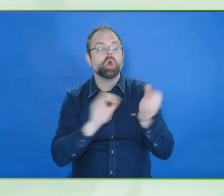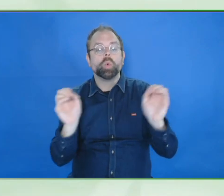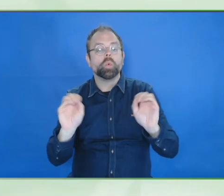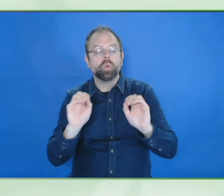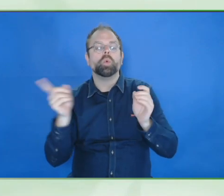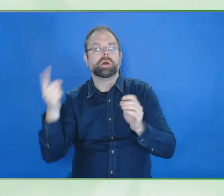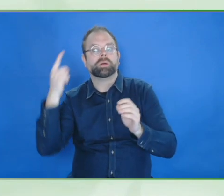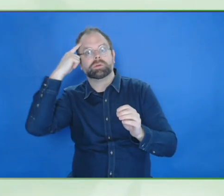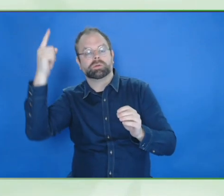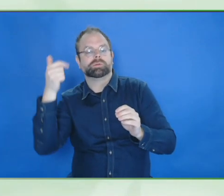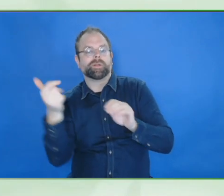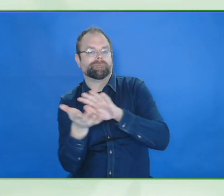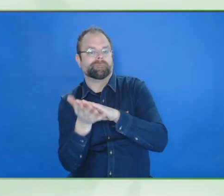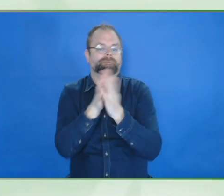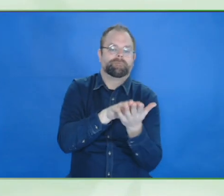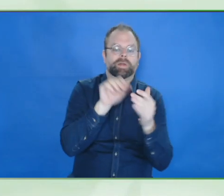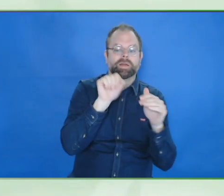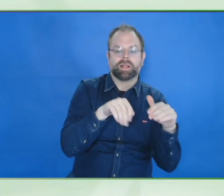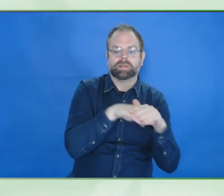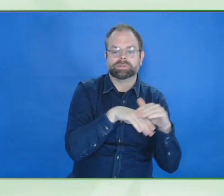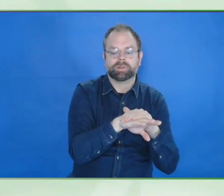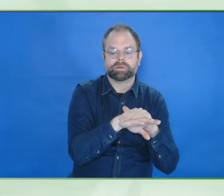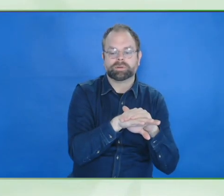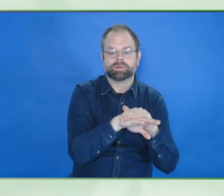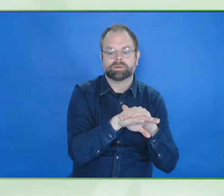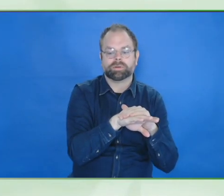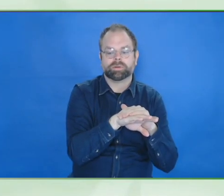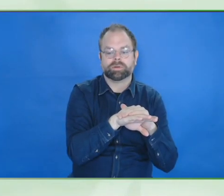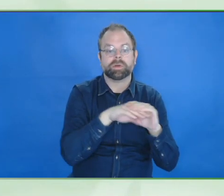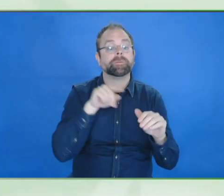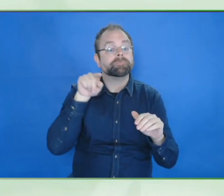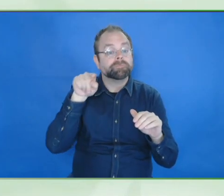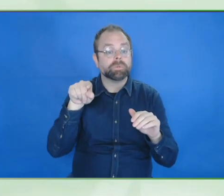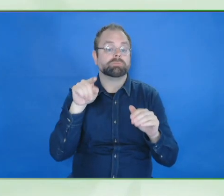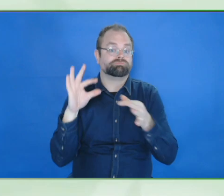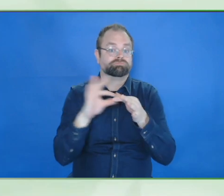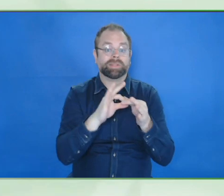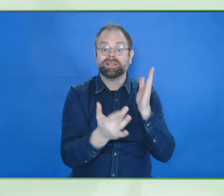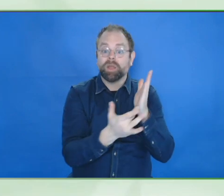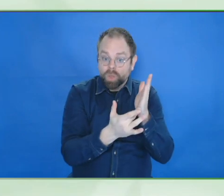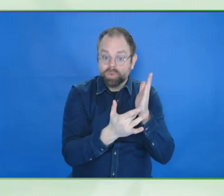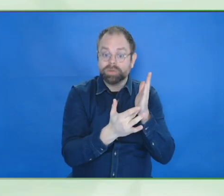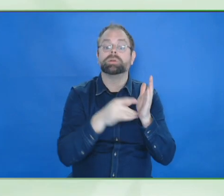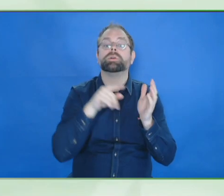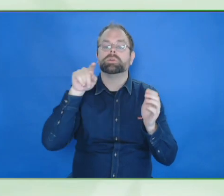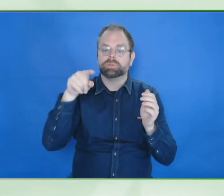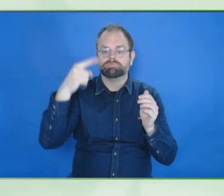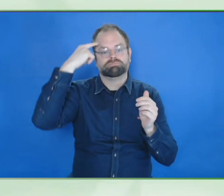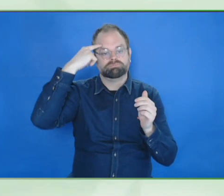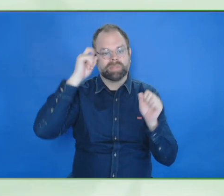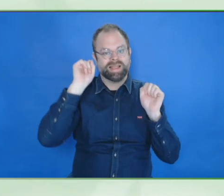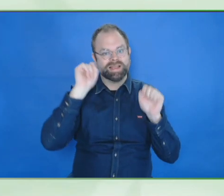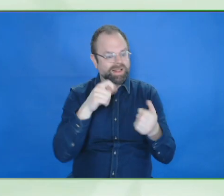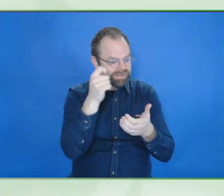right? So when you think about smartphones that were actually designed, the underlying technology was designed for blind individuals. When you